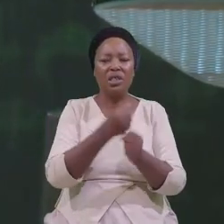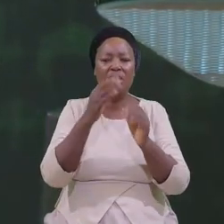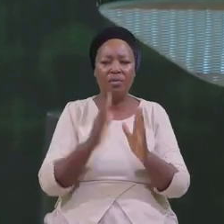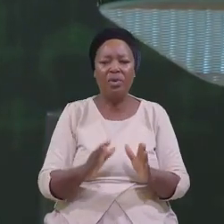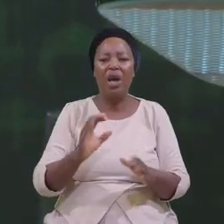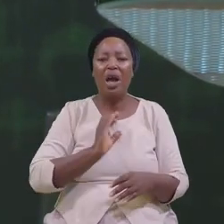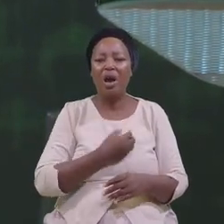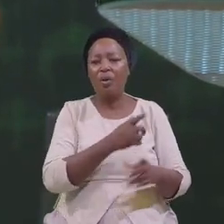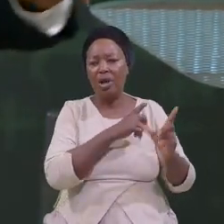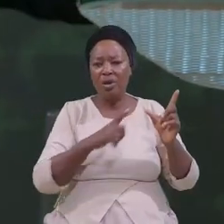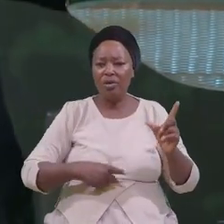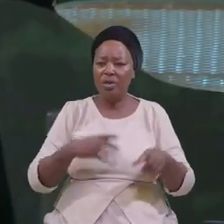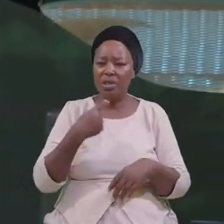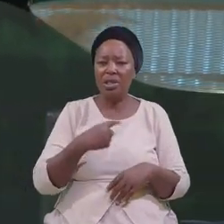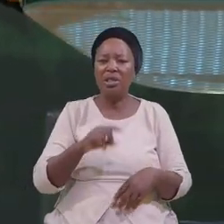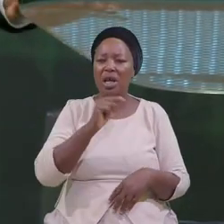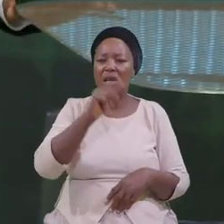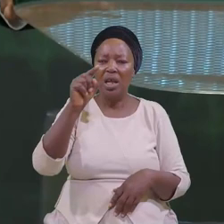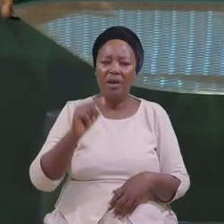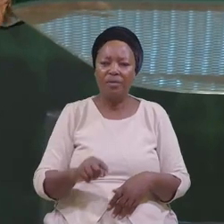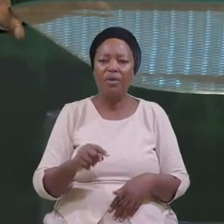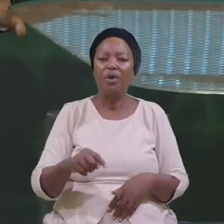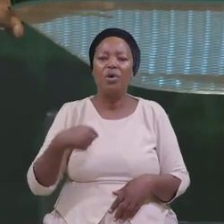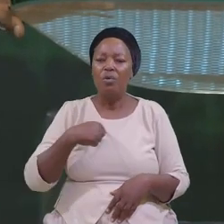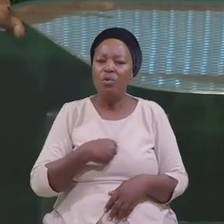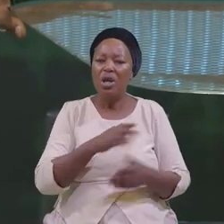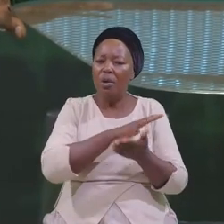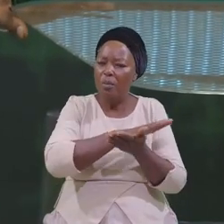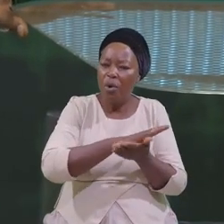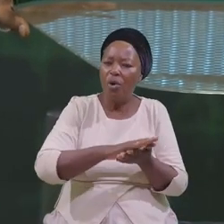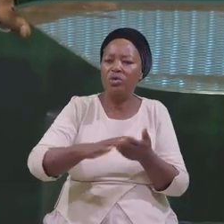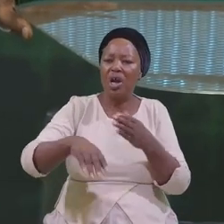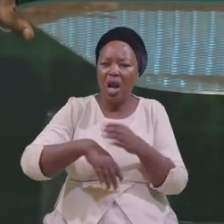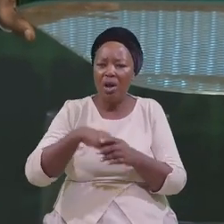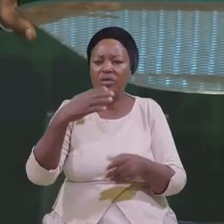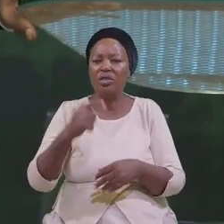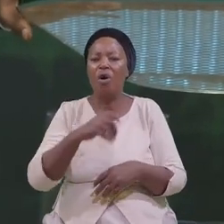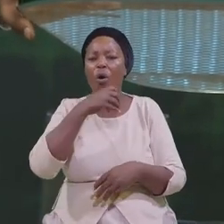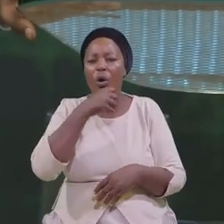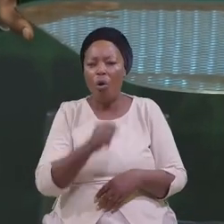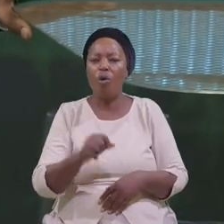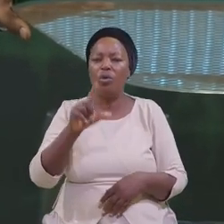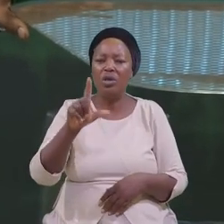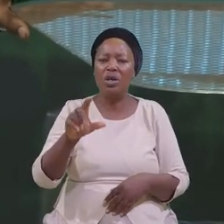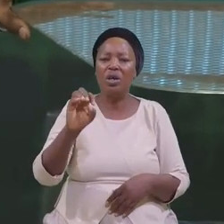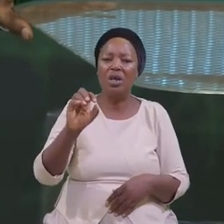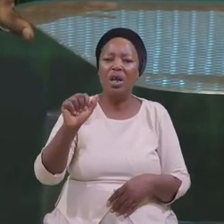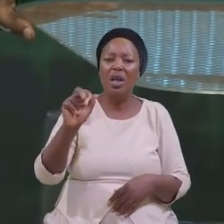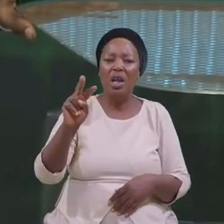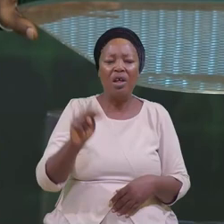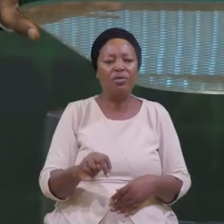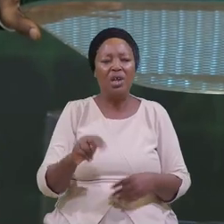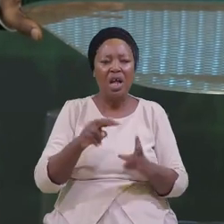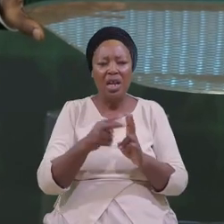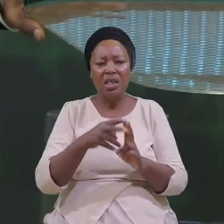Lord. He says, therefore, we purge out the old leaven, neither with the leaven